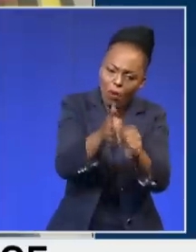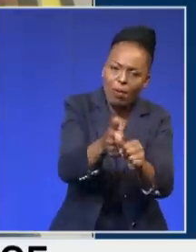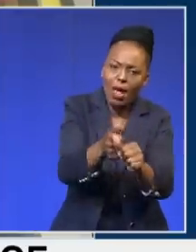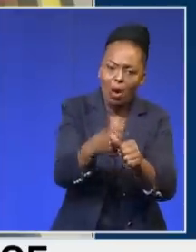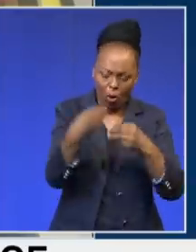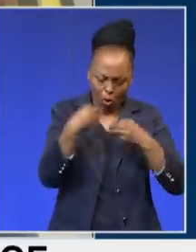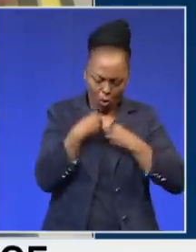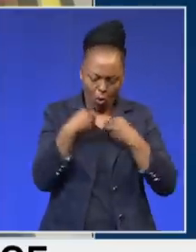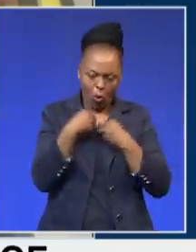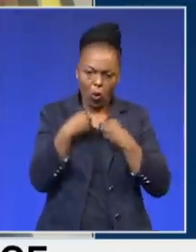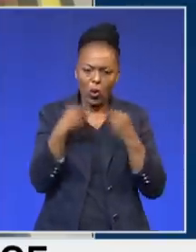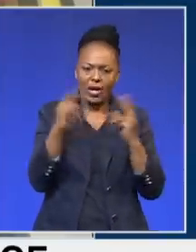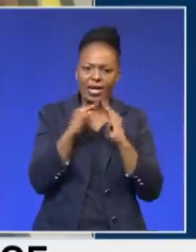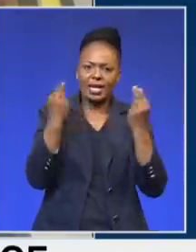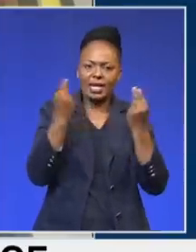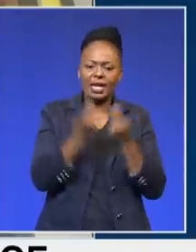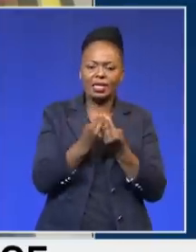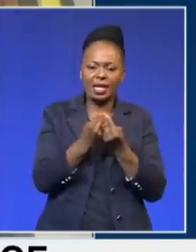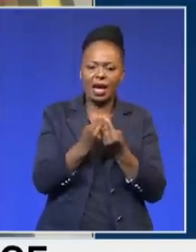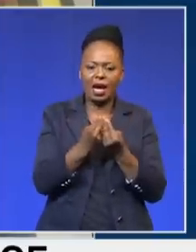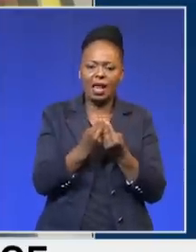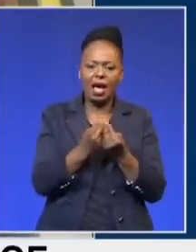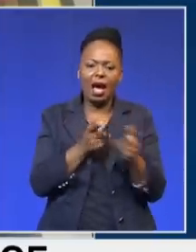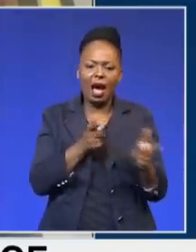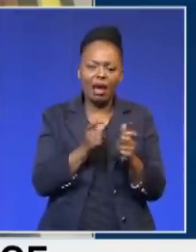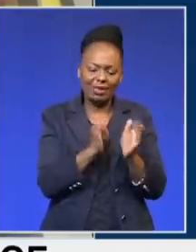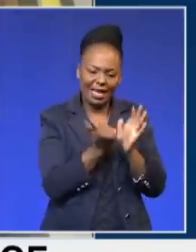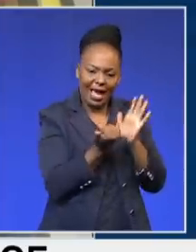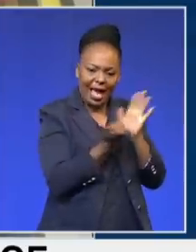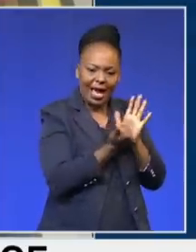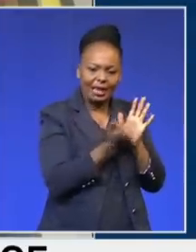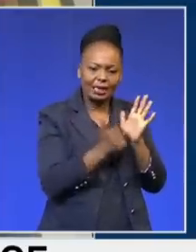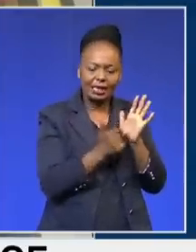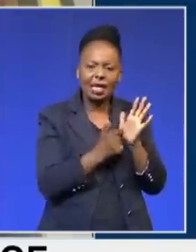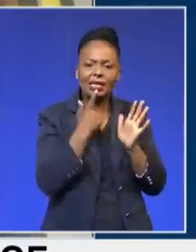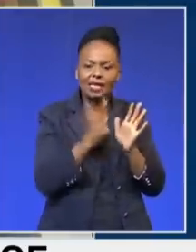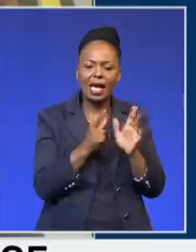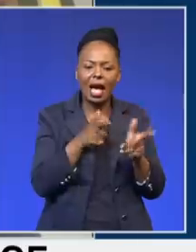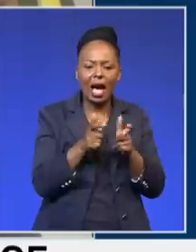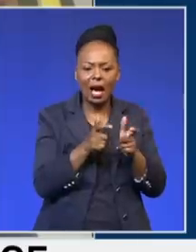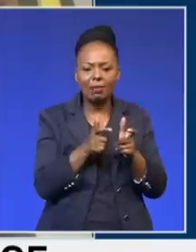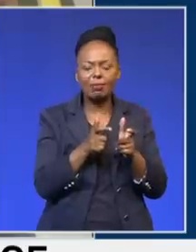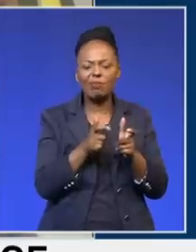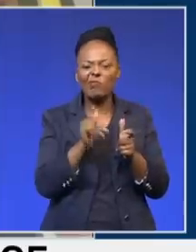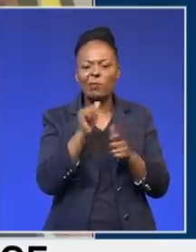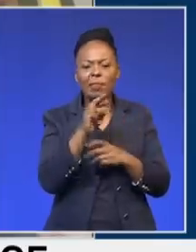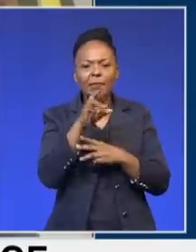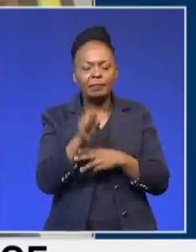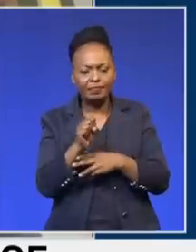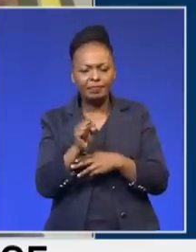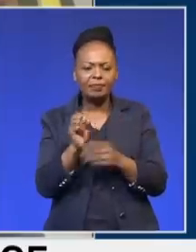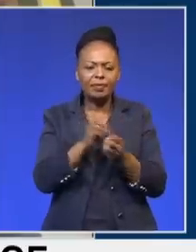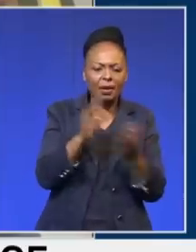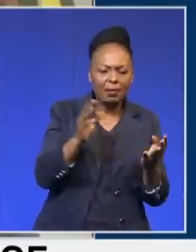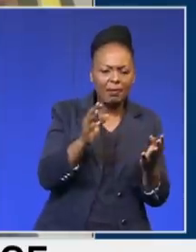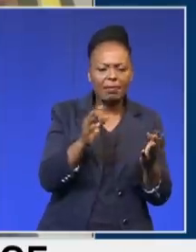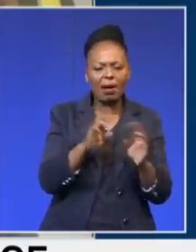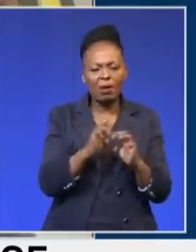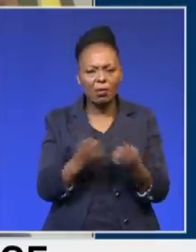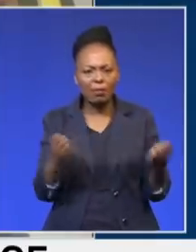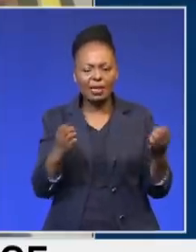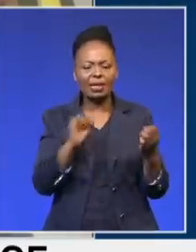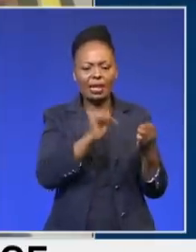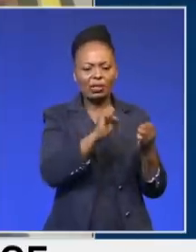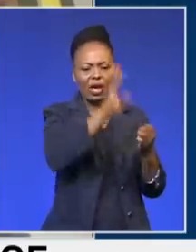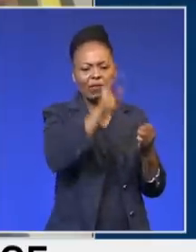national Conventional Arms Control Act, which says our arms manufactured in South Africa cannot be used in wars